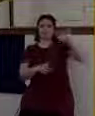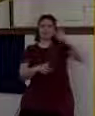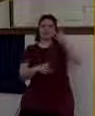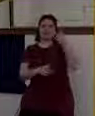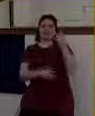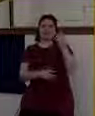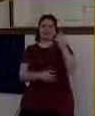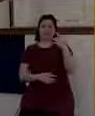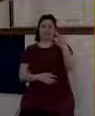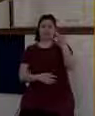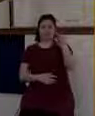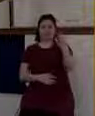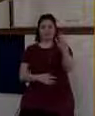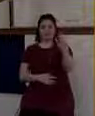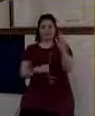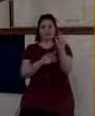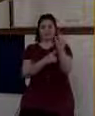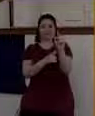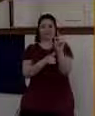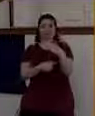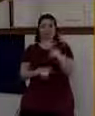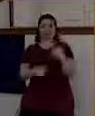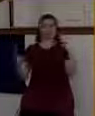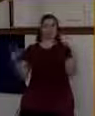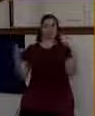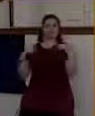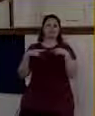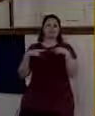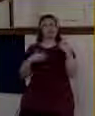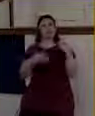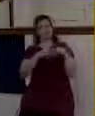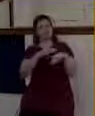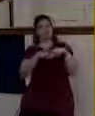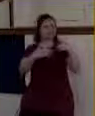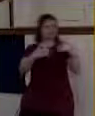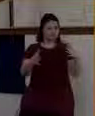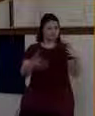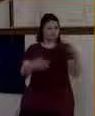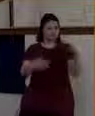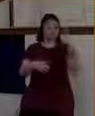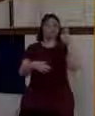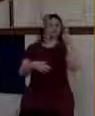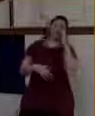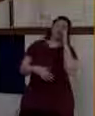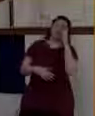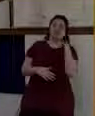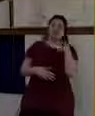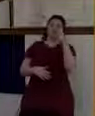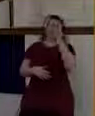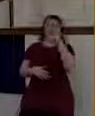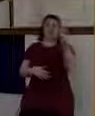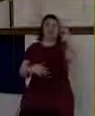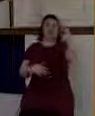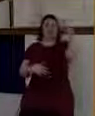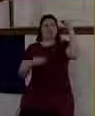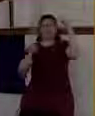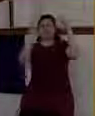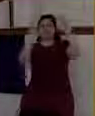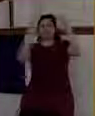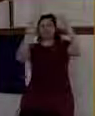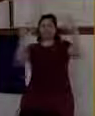he retired for bed, and in his room there was a light, and the light got brighter and brighter until finally the light in his room was brighter than the